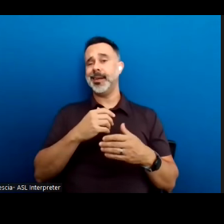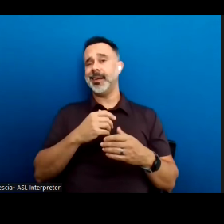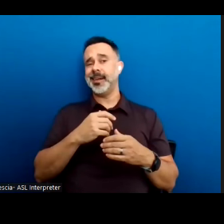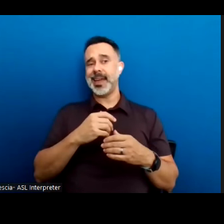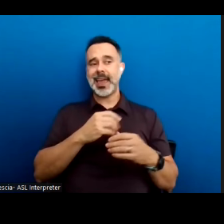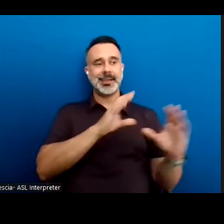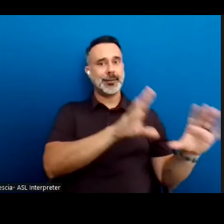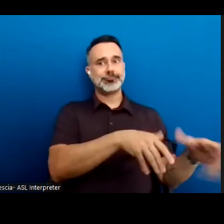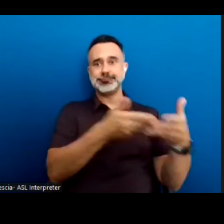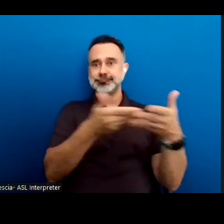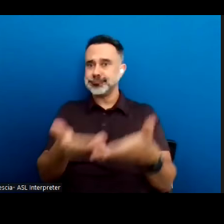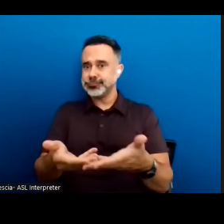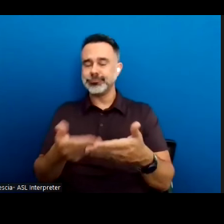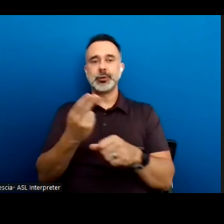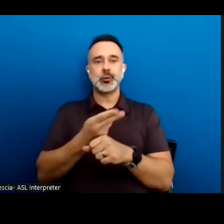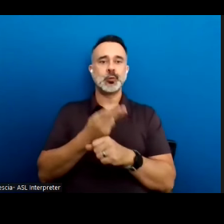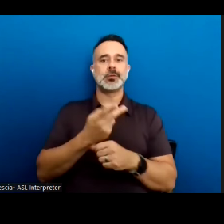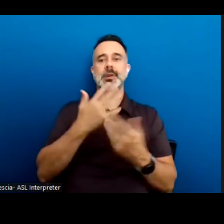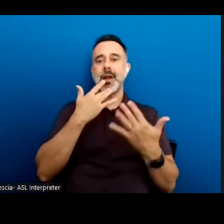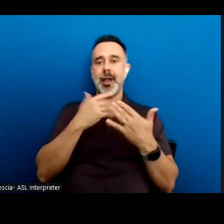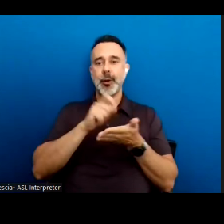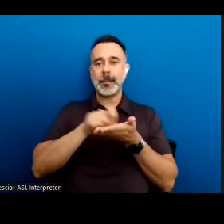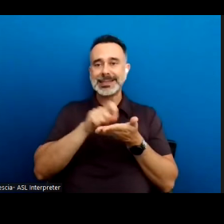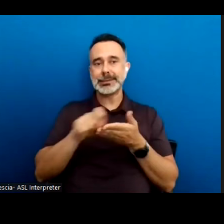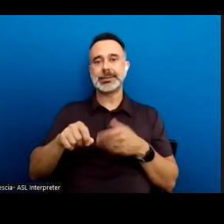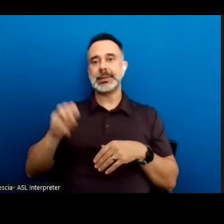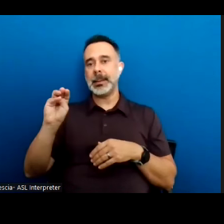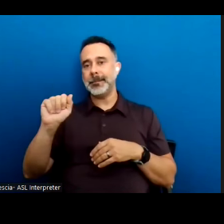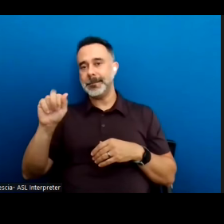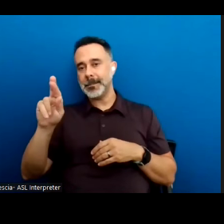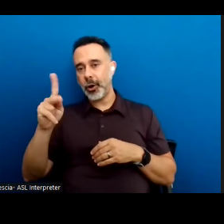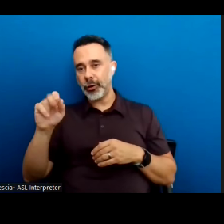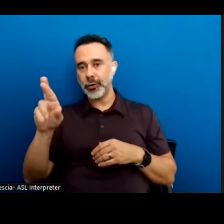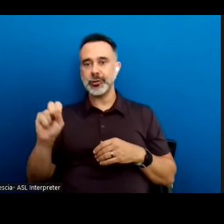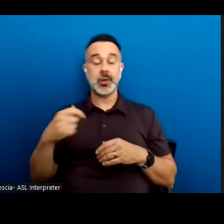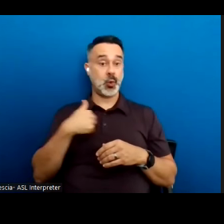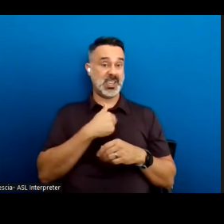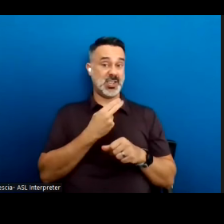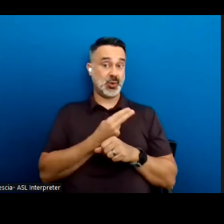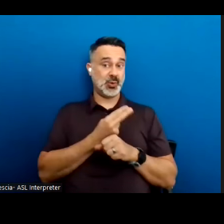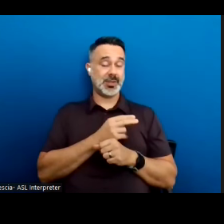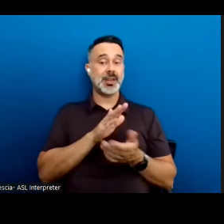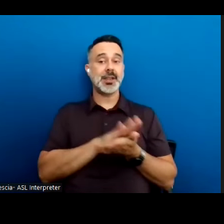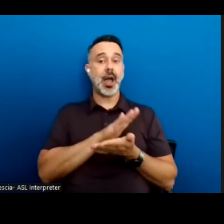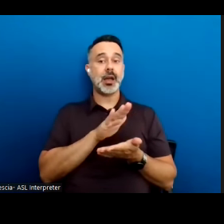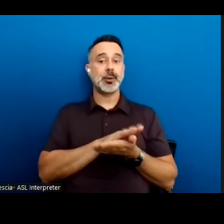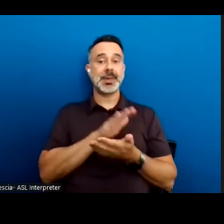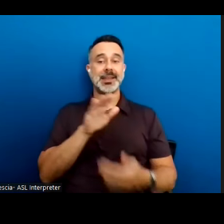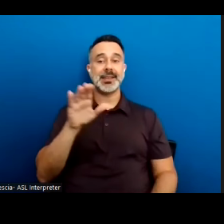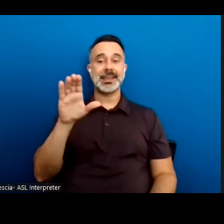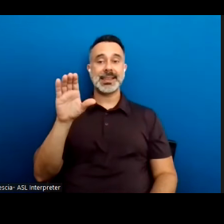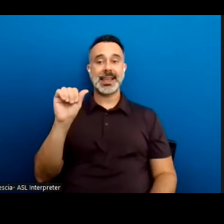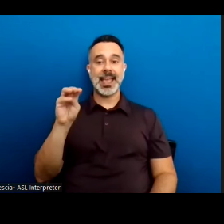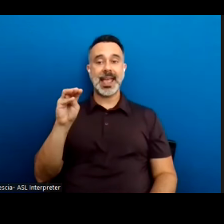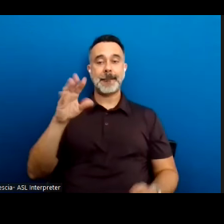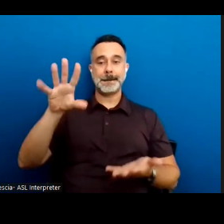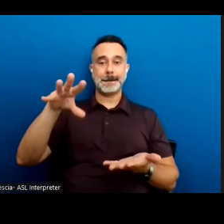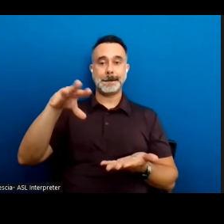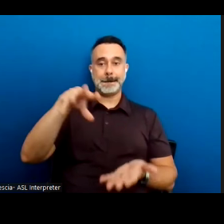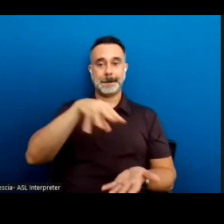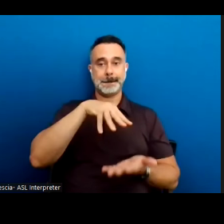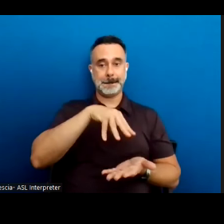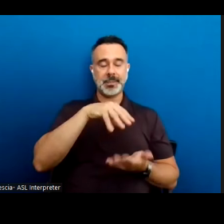they enjoy. Another idea, we used a document cam. And so the whole idea with